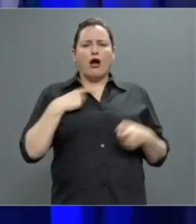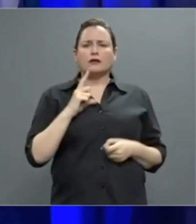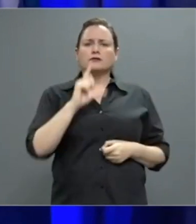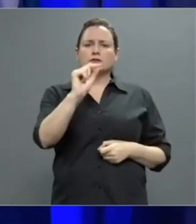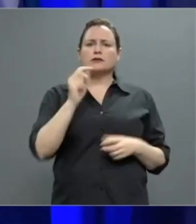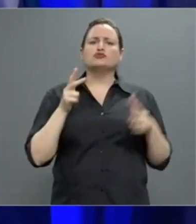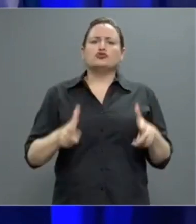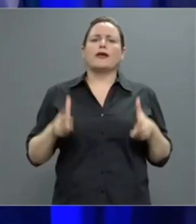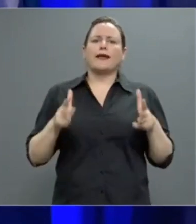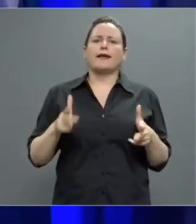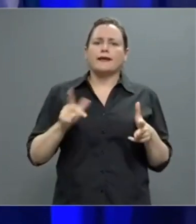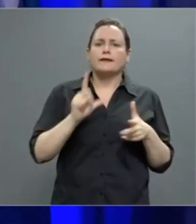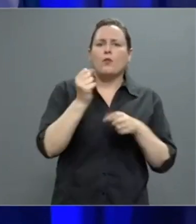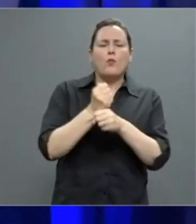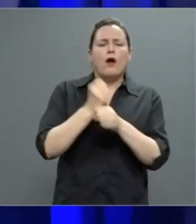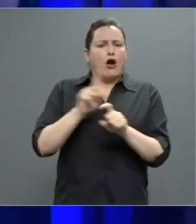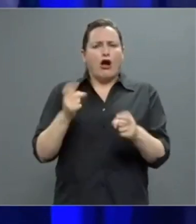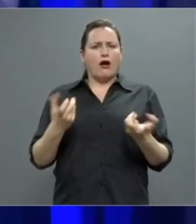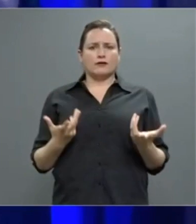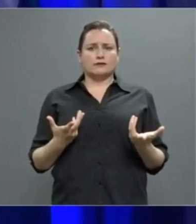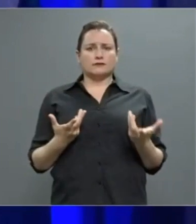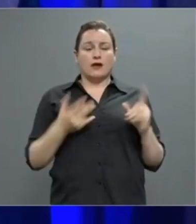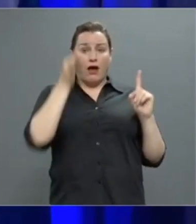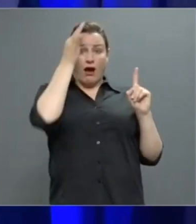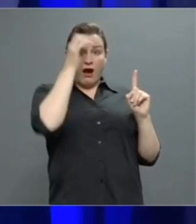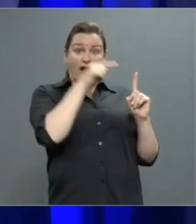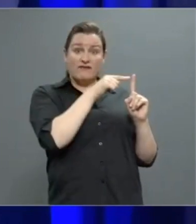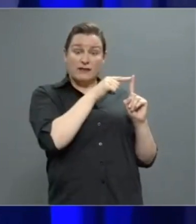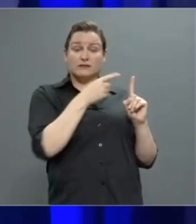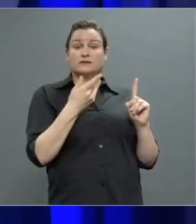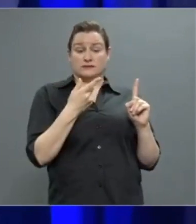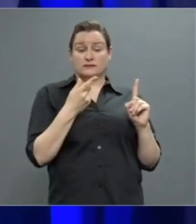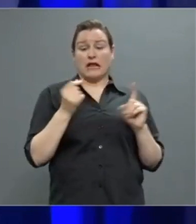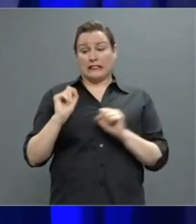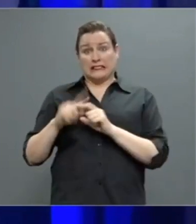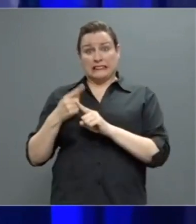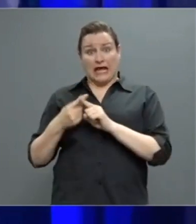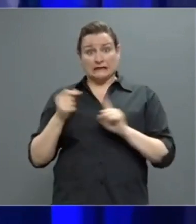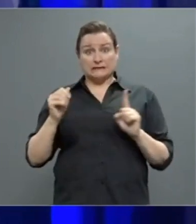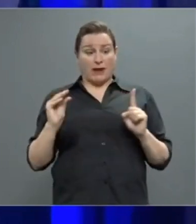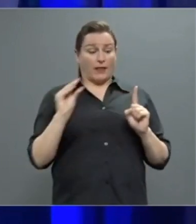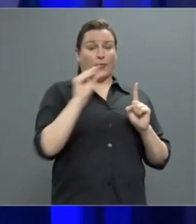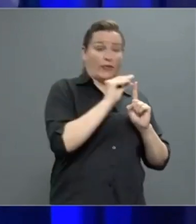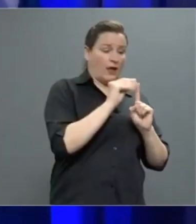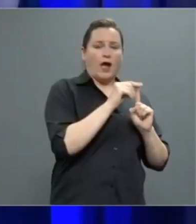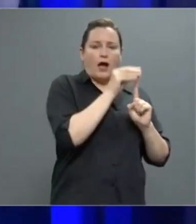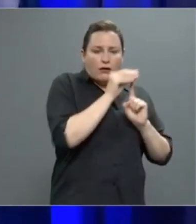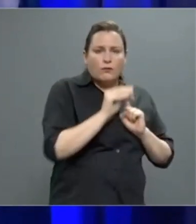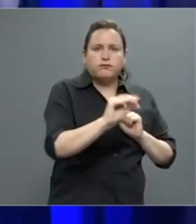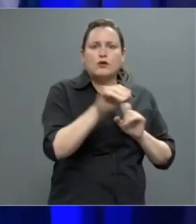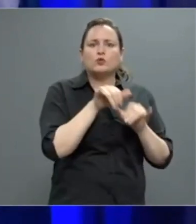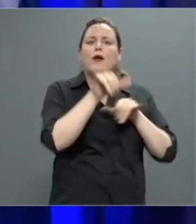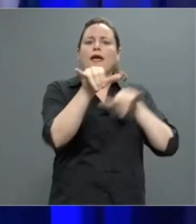why government would rather spend the little bit of tax money that's left to fund an airline that we do not